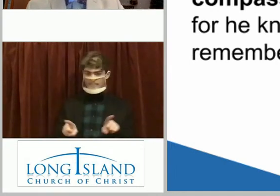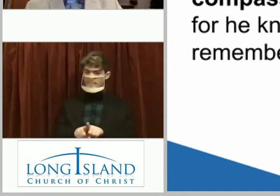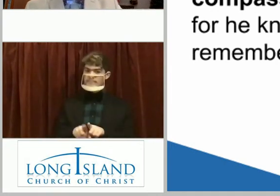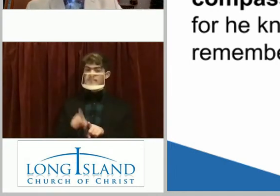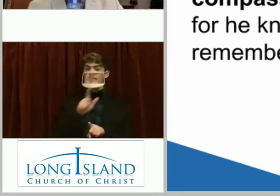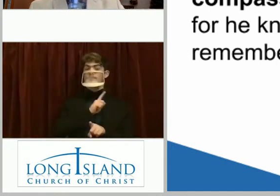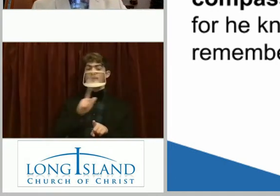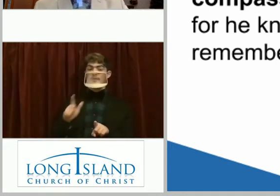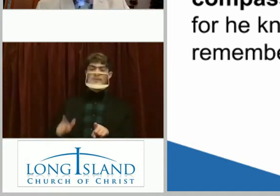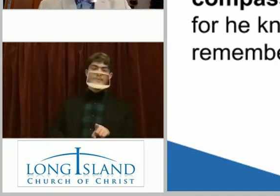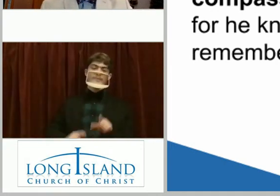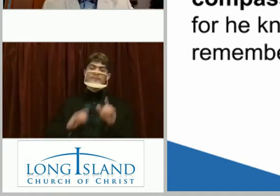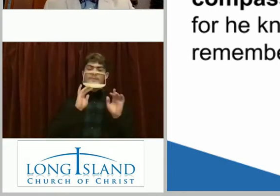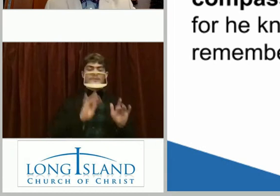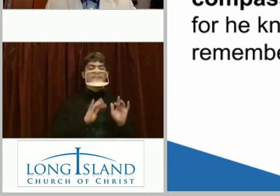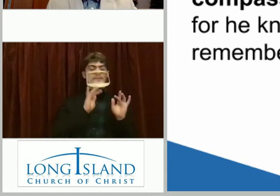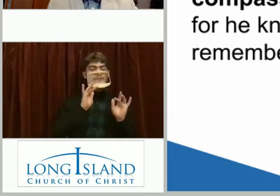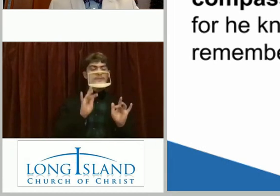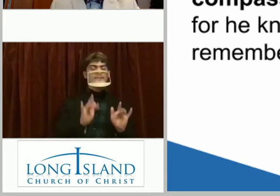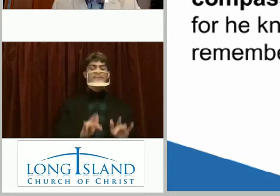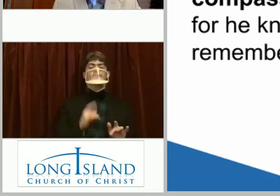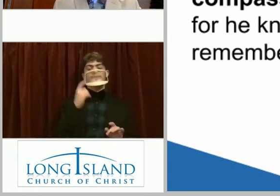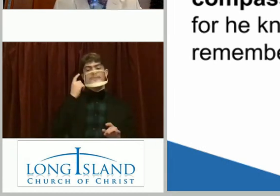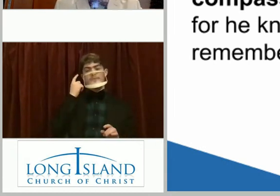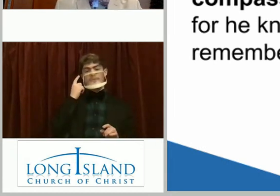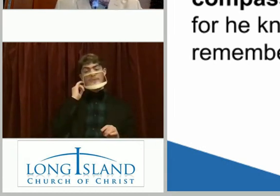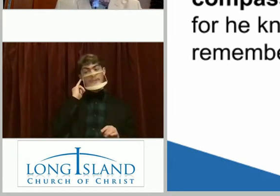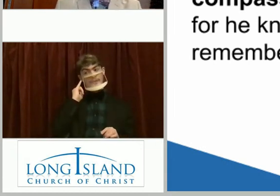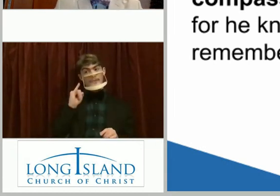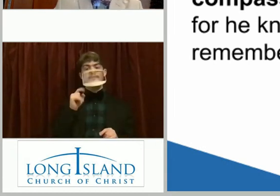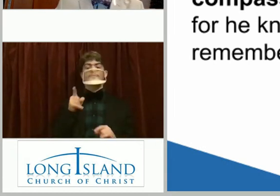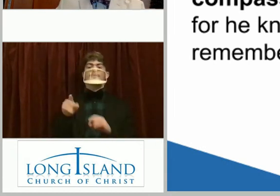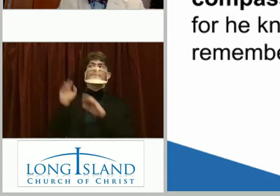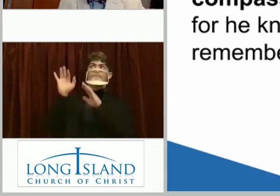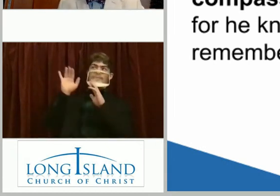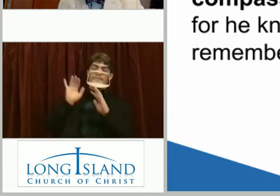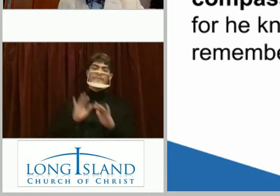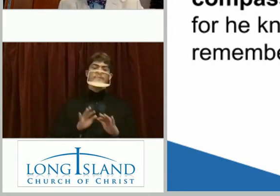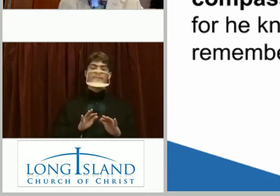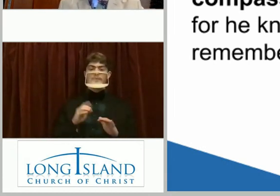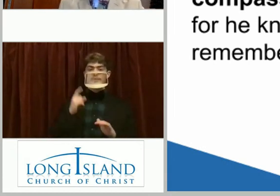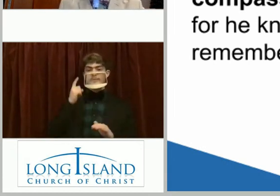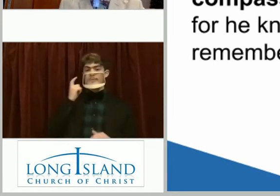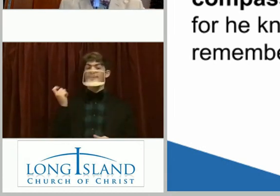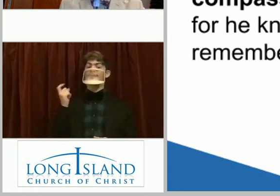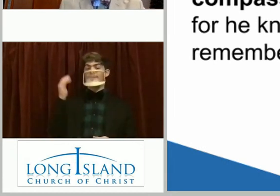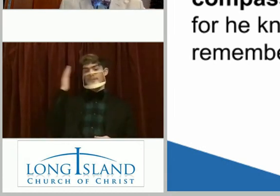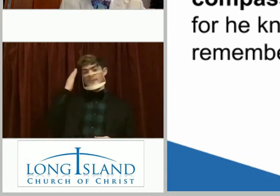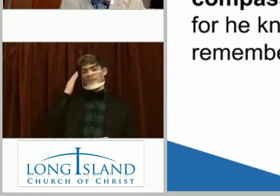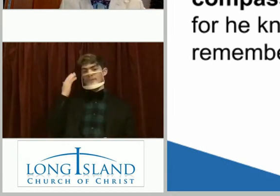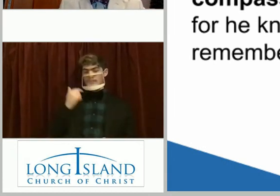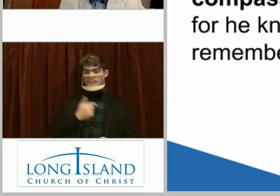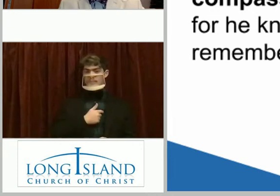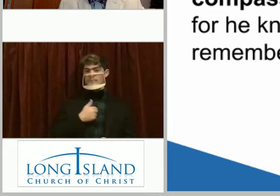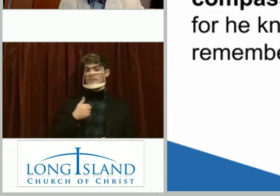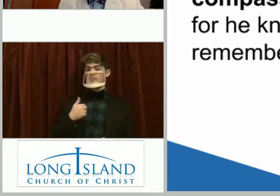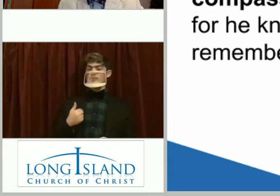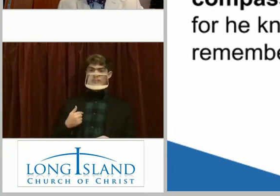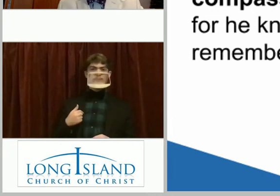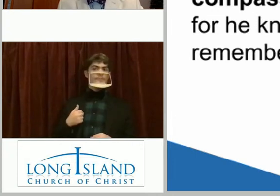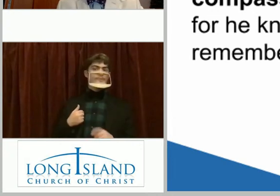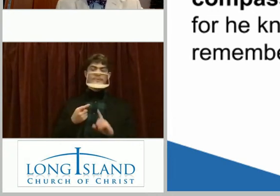so the Lord has compassion on those who fear him. For he knows how we are formed. He